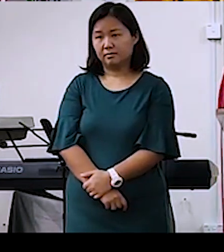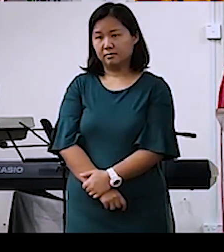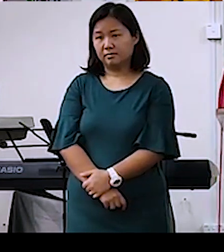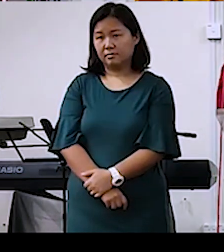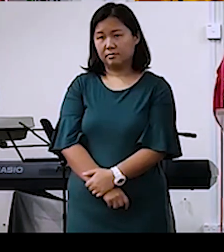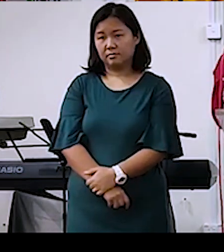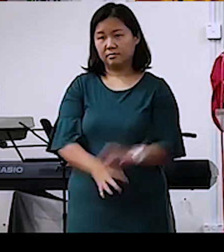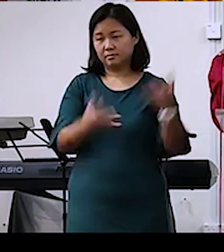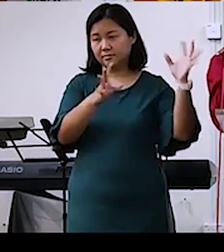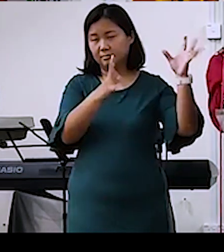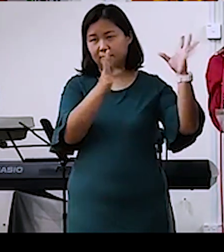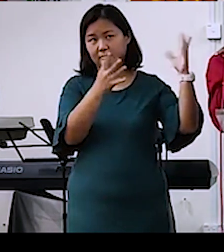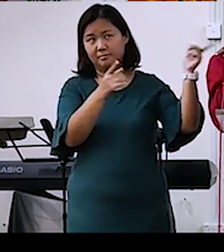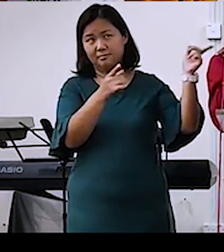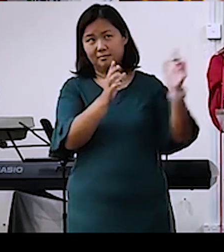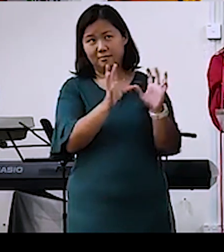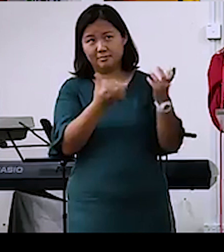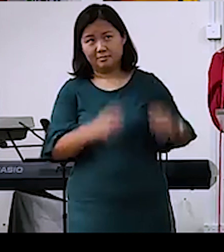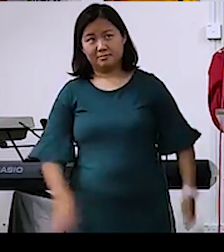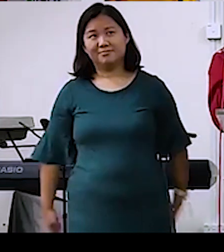Oh, that's amazing. Give her a clap.